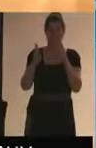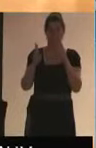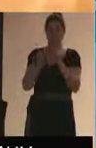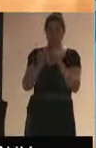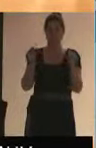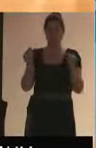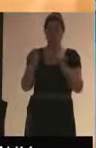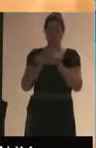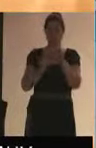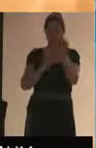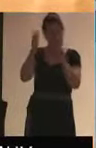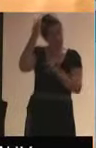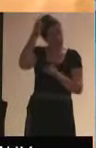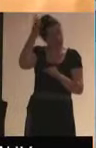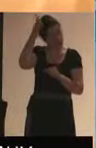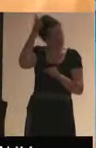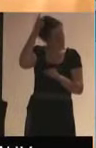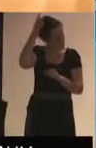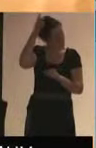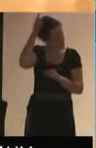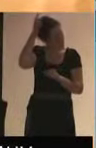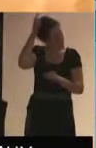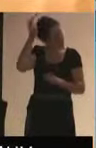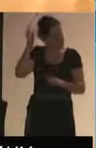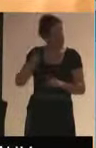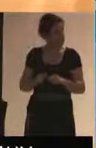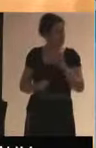the part on metrics, the goal